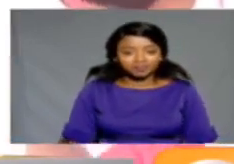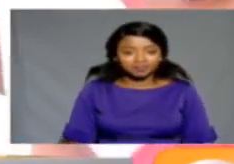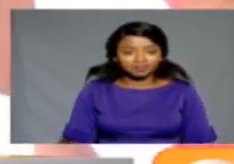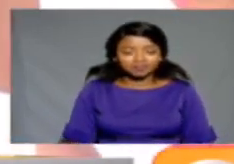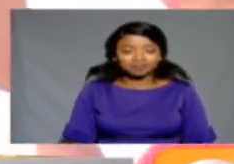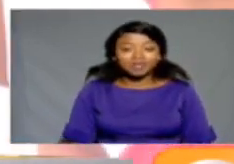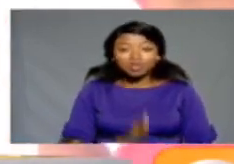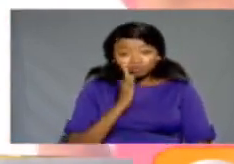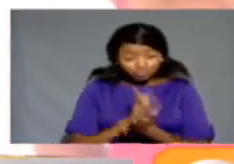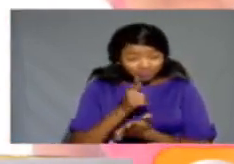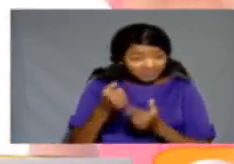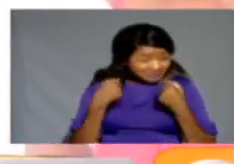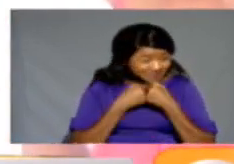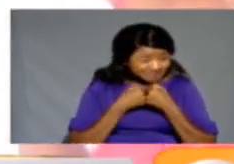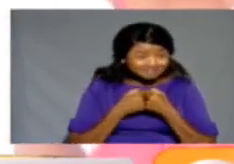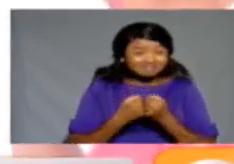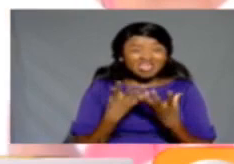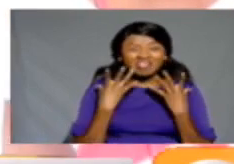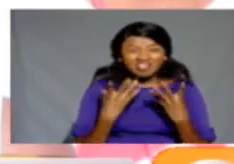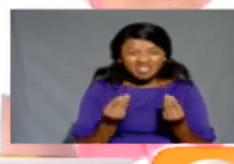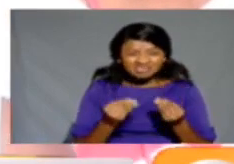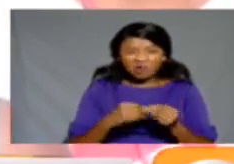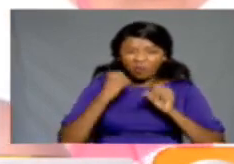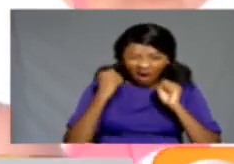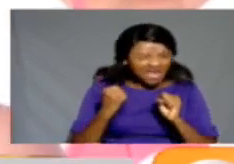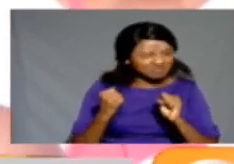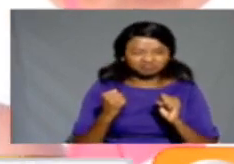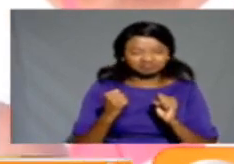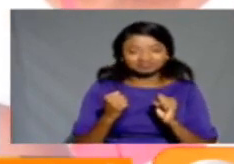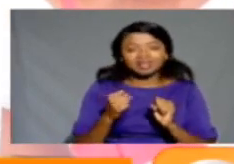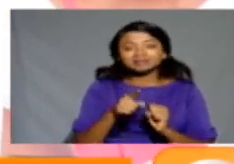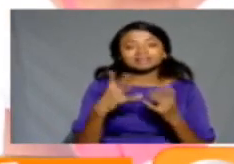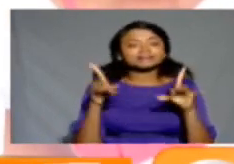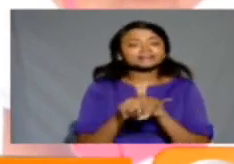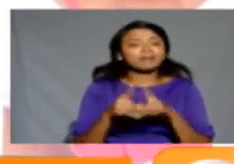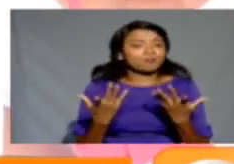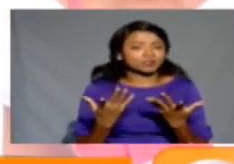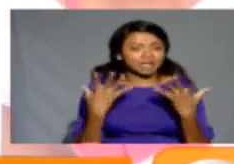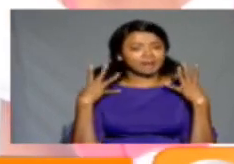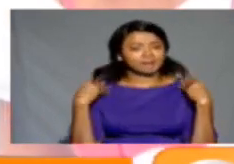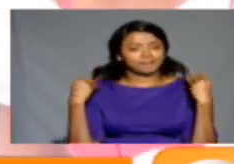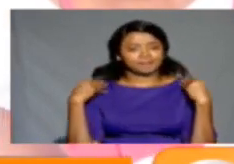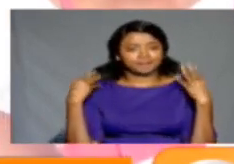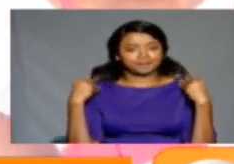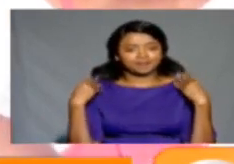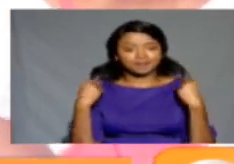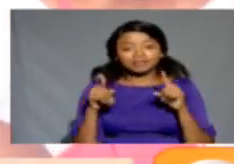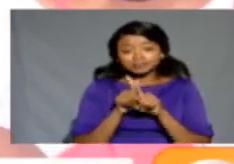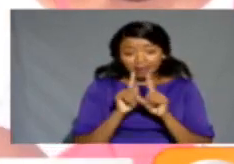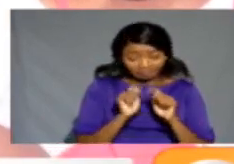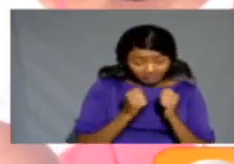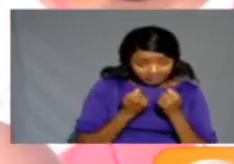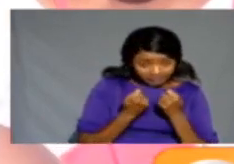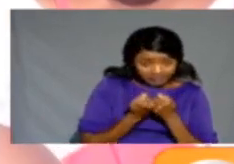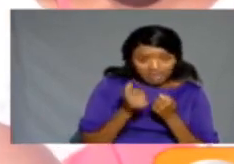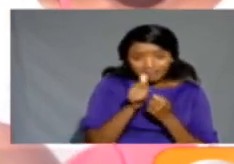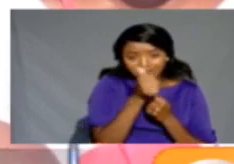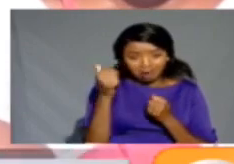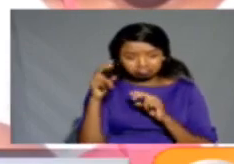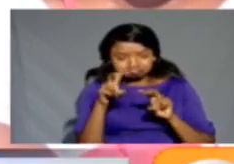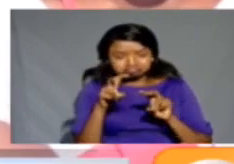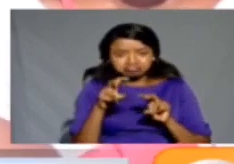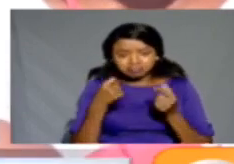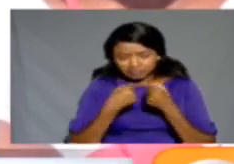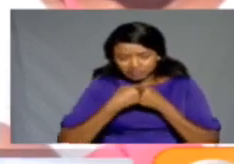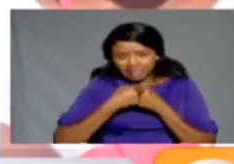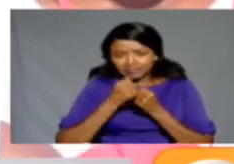Hizi games hazijakuwa game hard ama challenge kwetu. Imekuwa mazoezi yetu kwao na kupea timu kama hizi zingine challenge kana